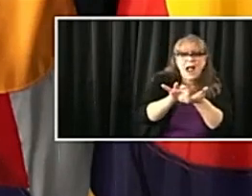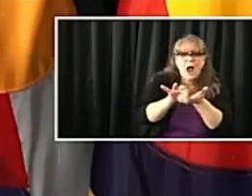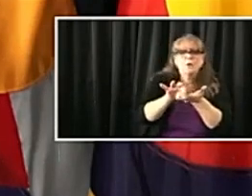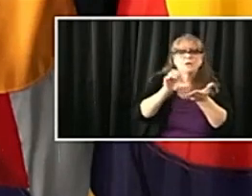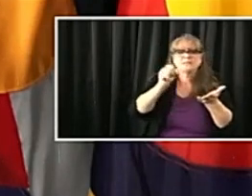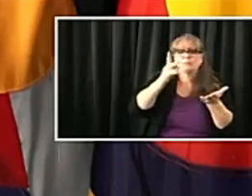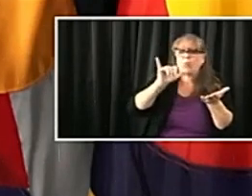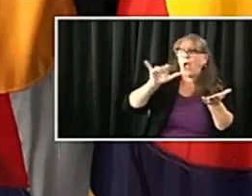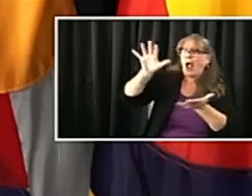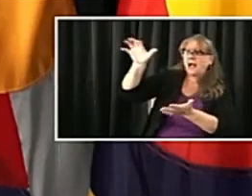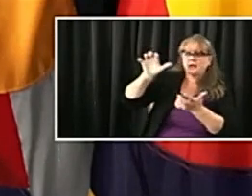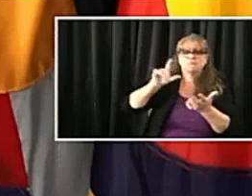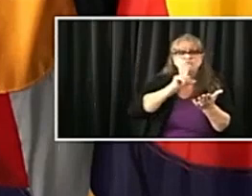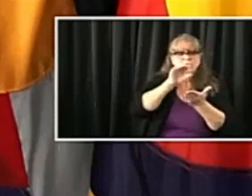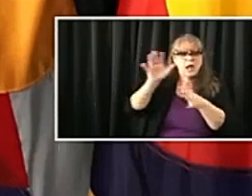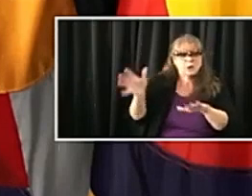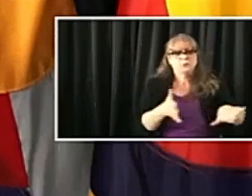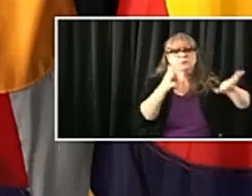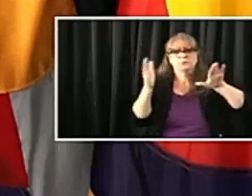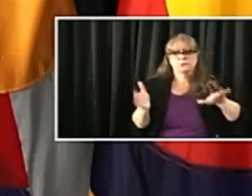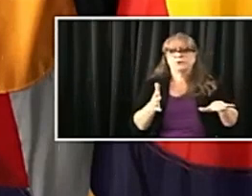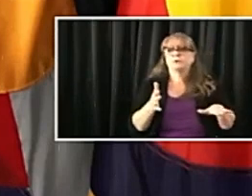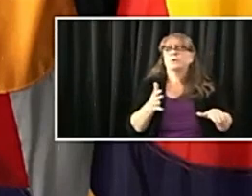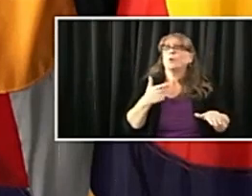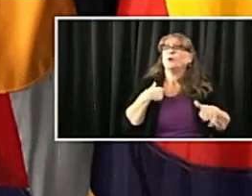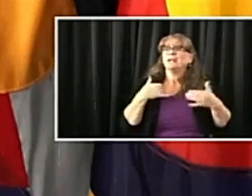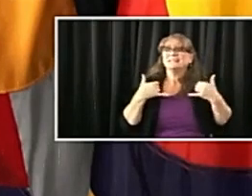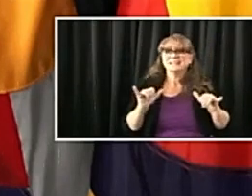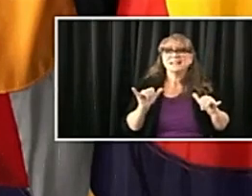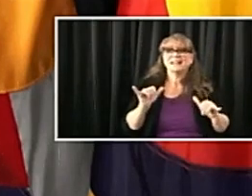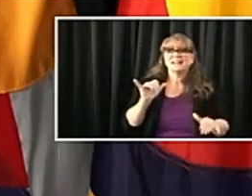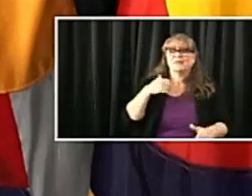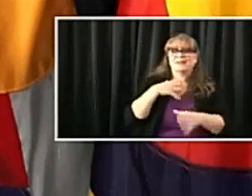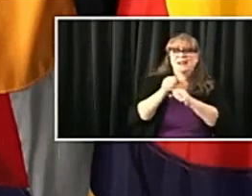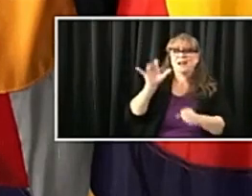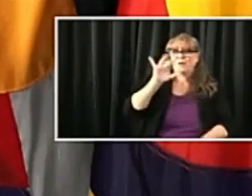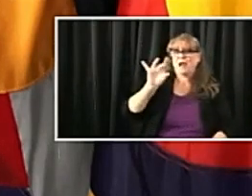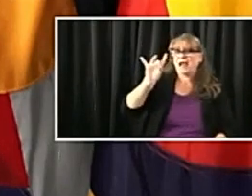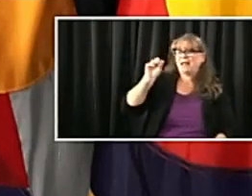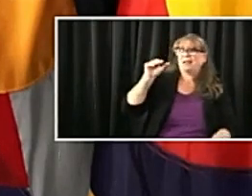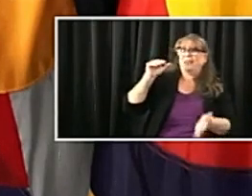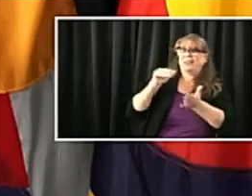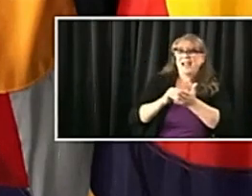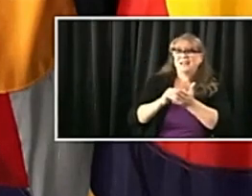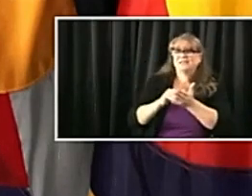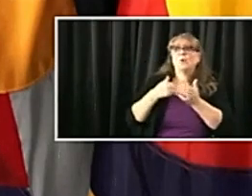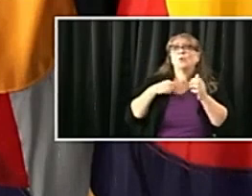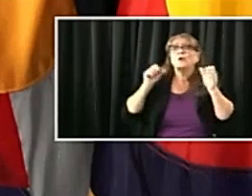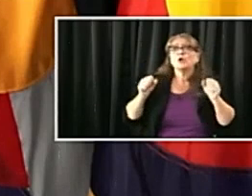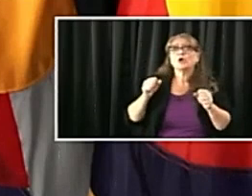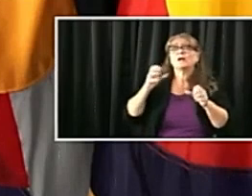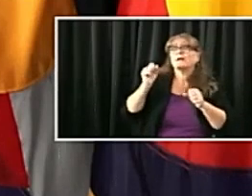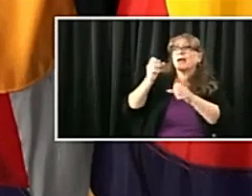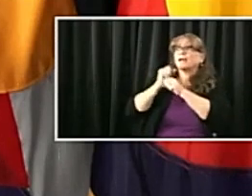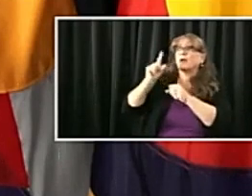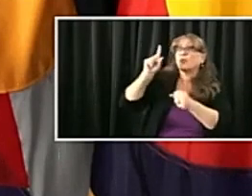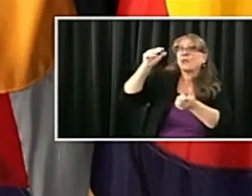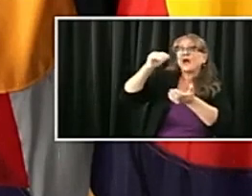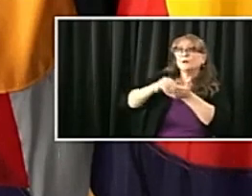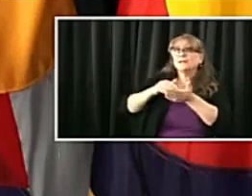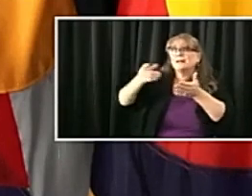week. I just don't know exactly how much better they're going to get. I don't know if we're going to have 150,000 a week in 2 weeks, or it's still going to be 70 to 80. But there's no